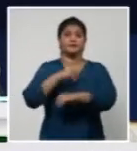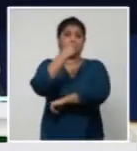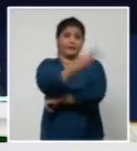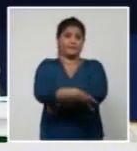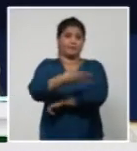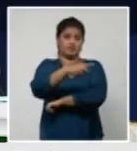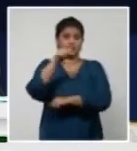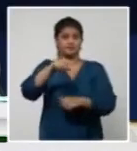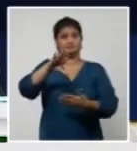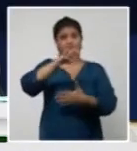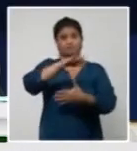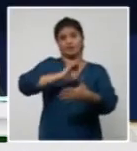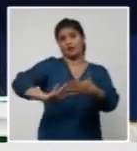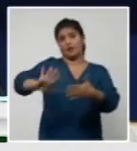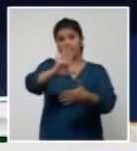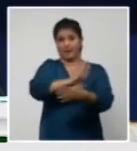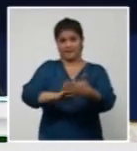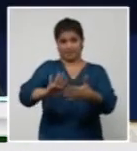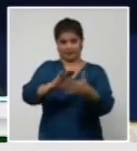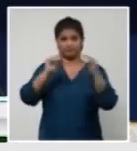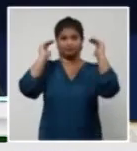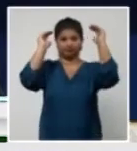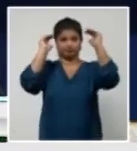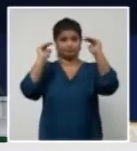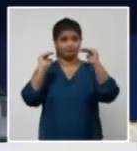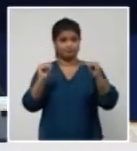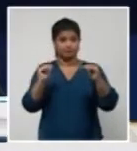cases diagnosed yesterday.